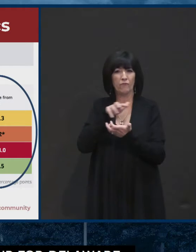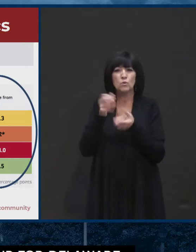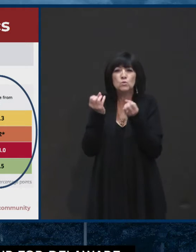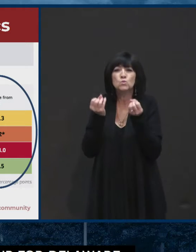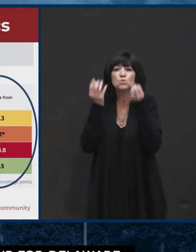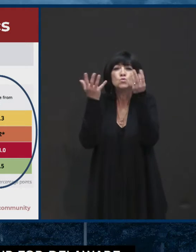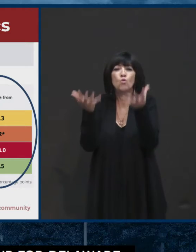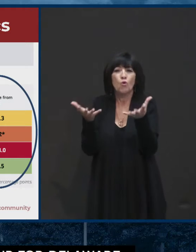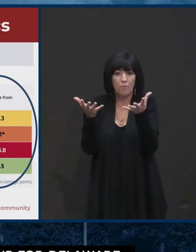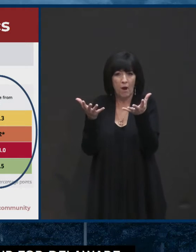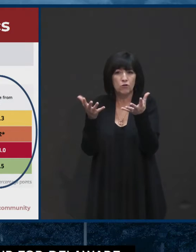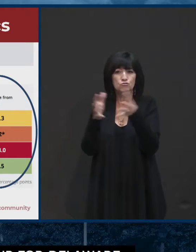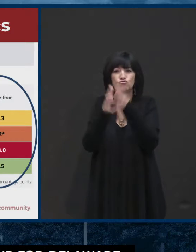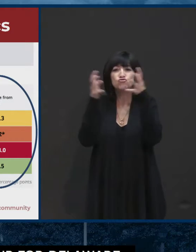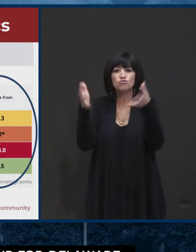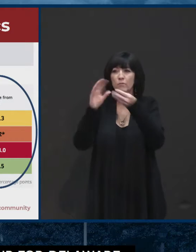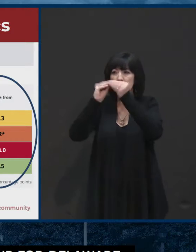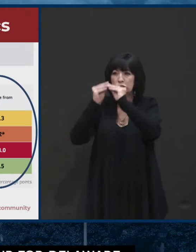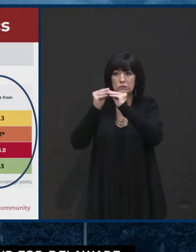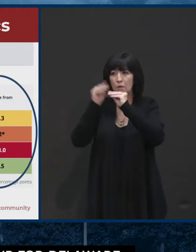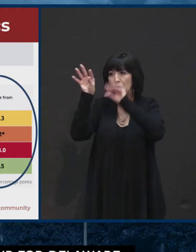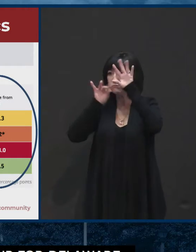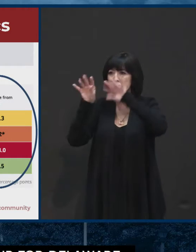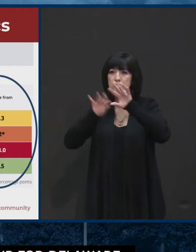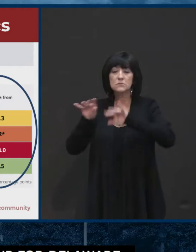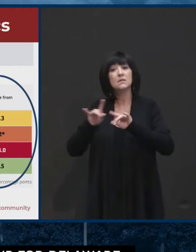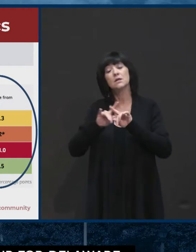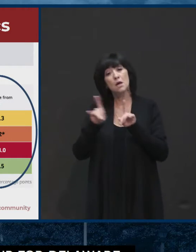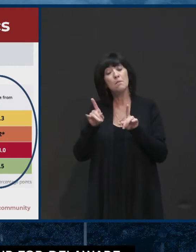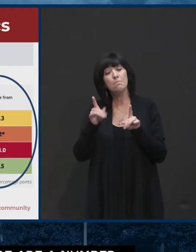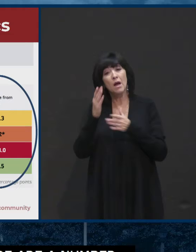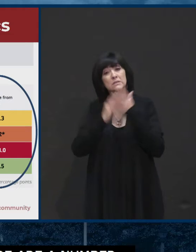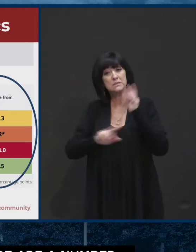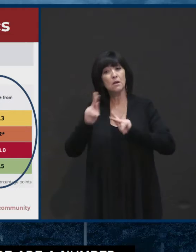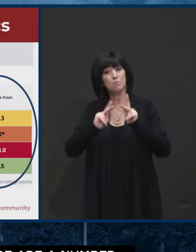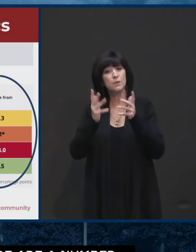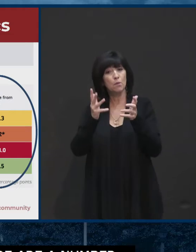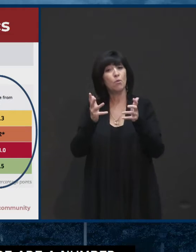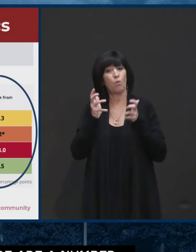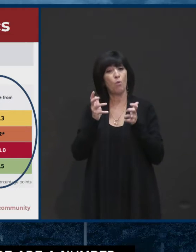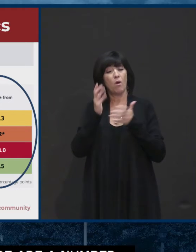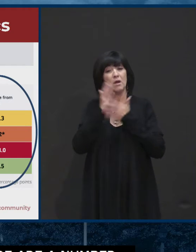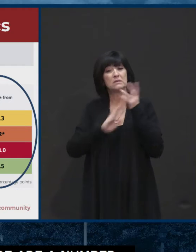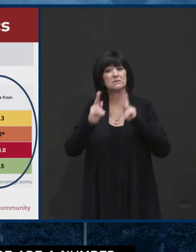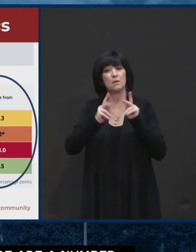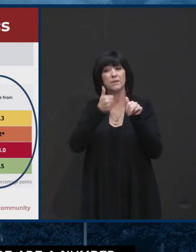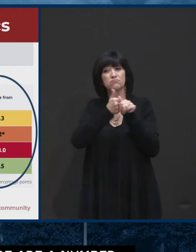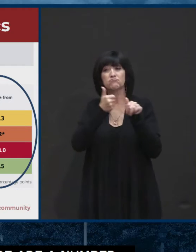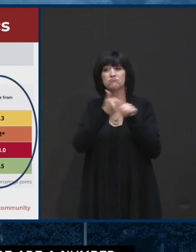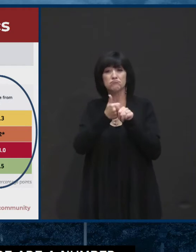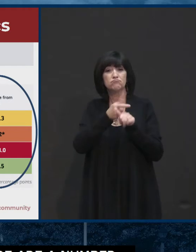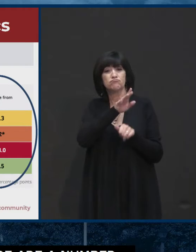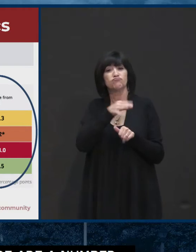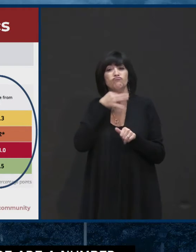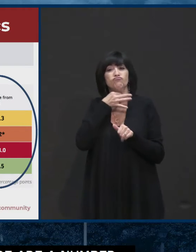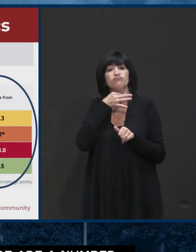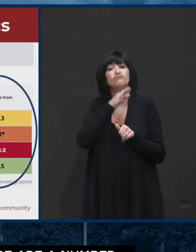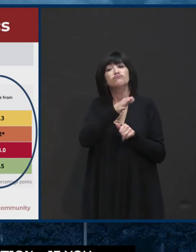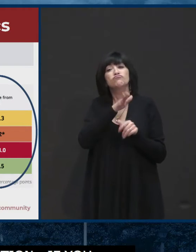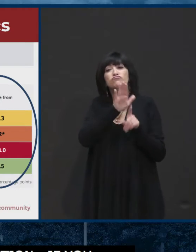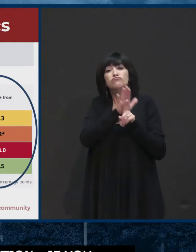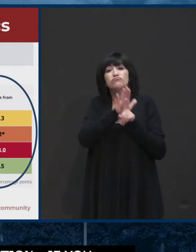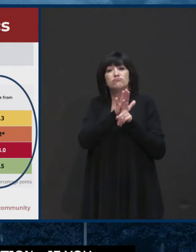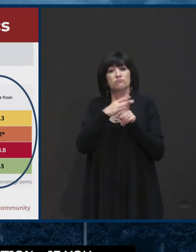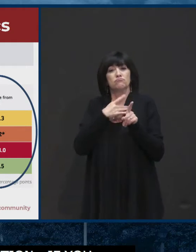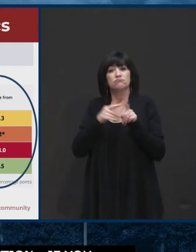look at this, you'll see we're actually orange for case rates, But if you look at the next column, you can